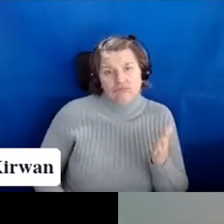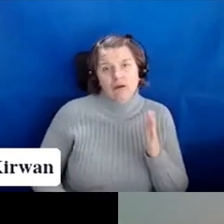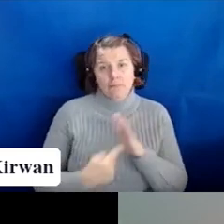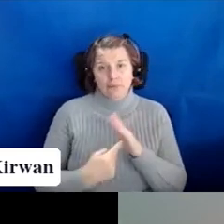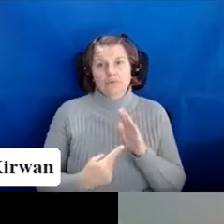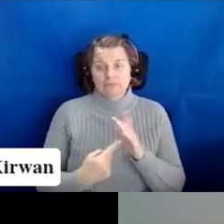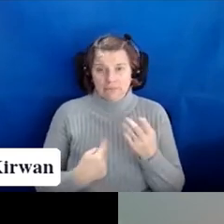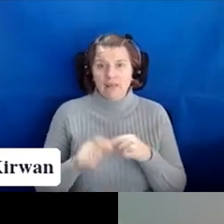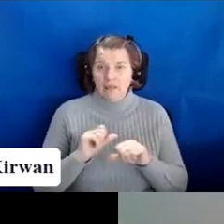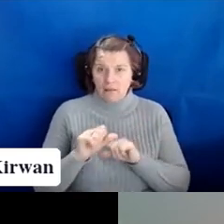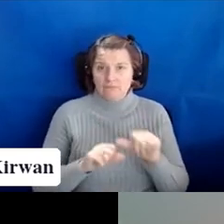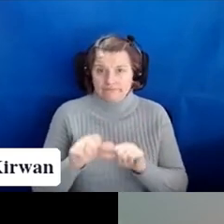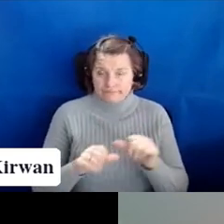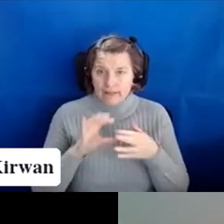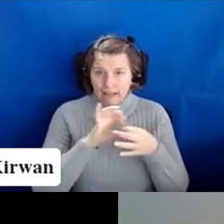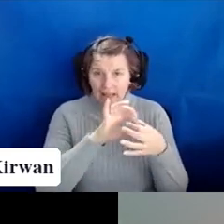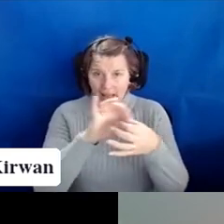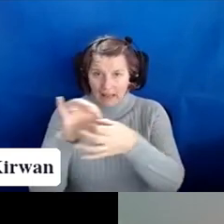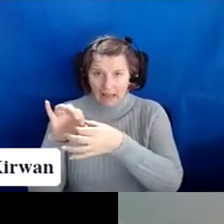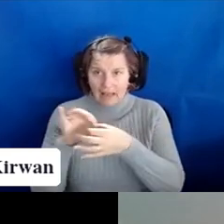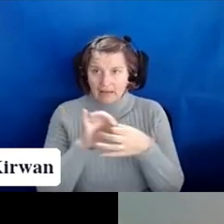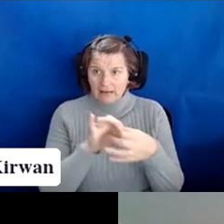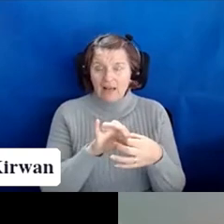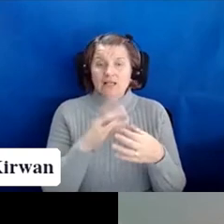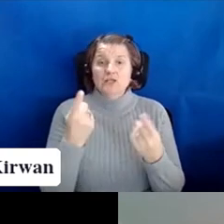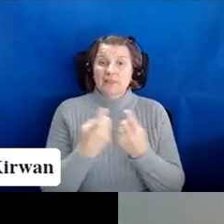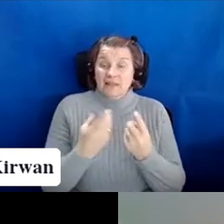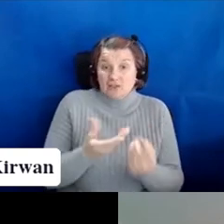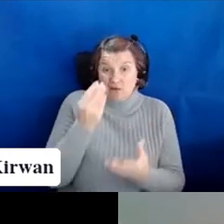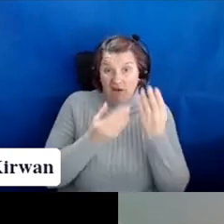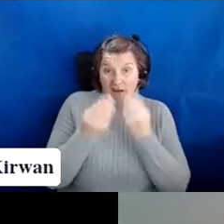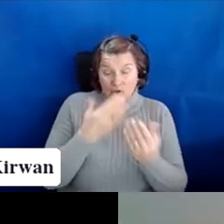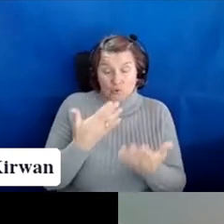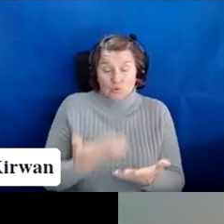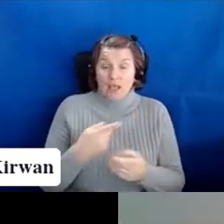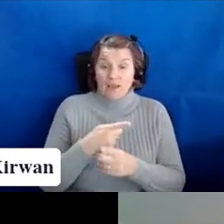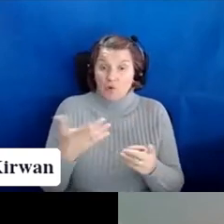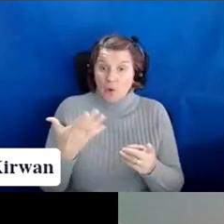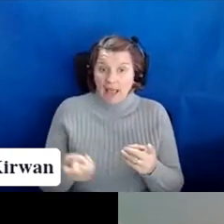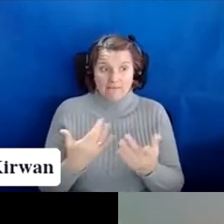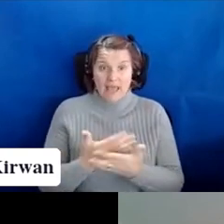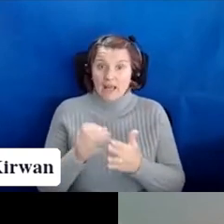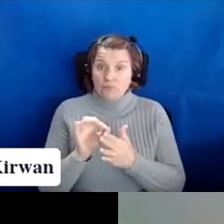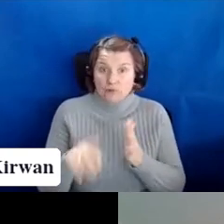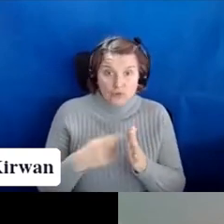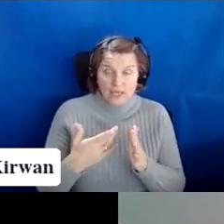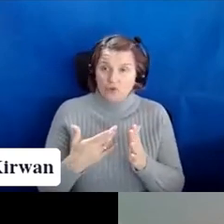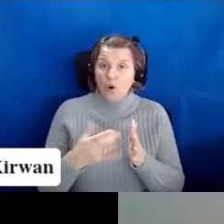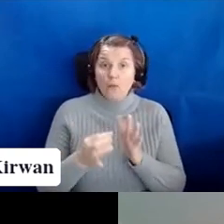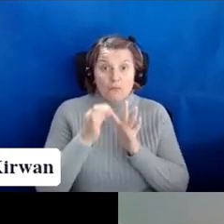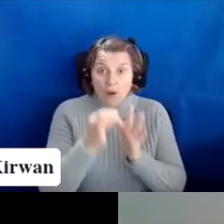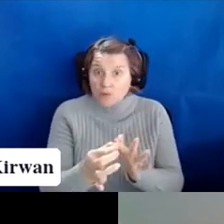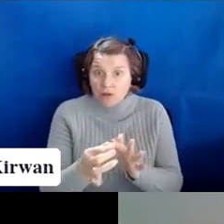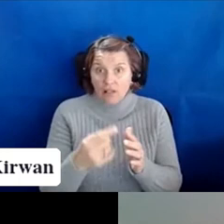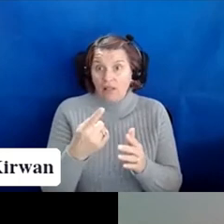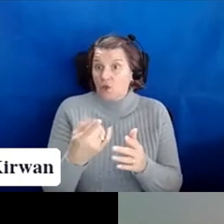in the brokerage and linkage and connection of some of the things you've heard today. So if you have got a project or a proposal or something you want to